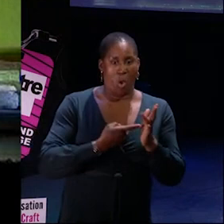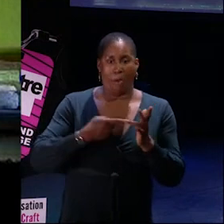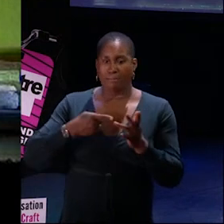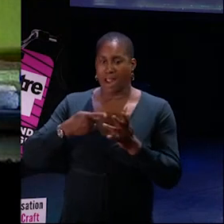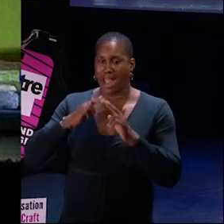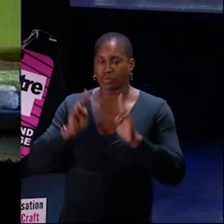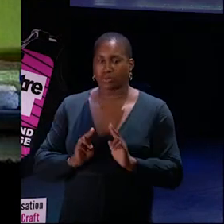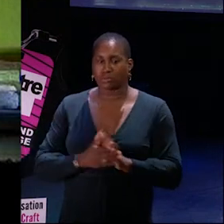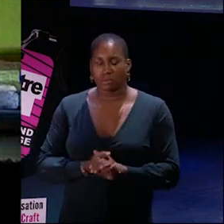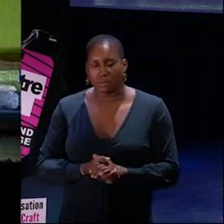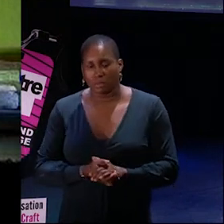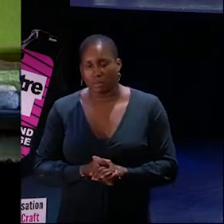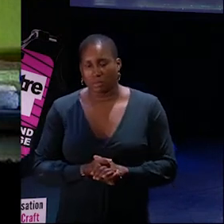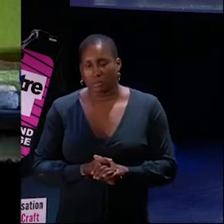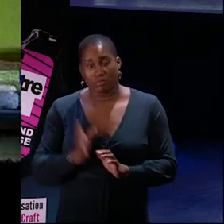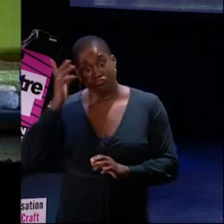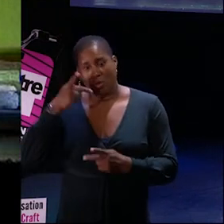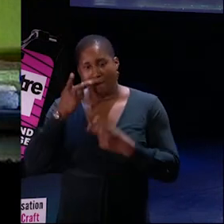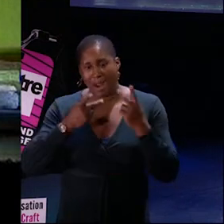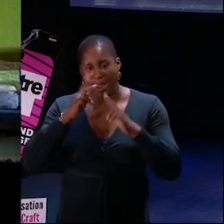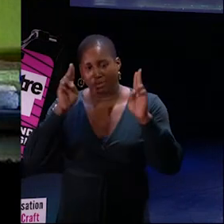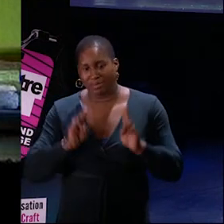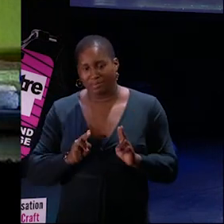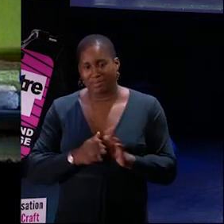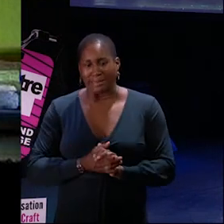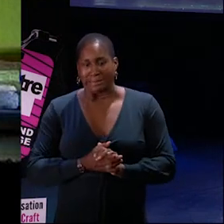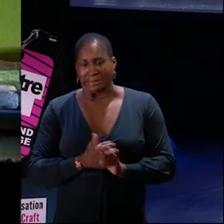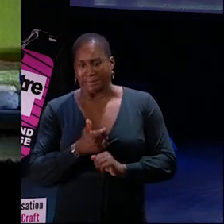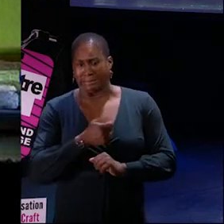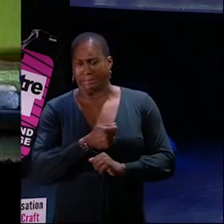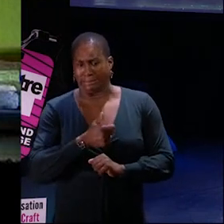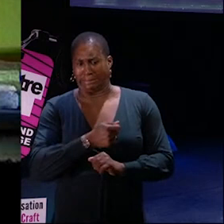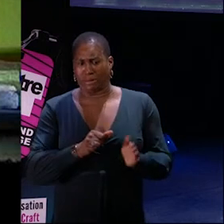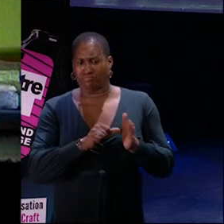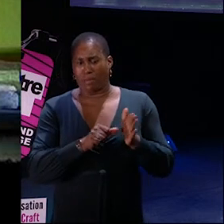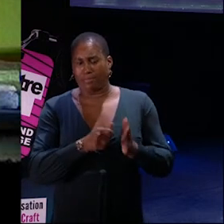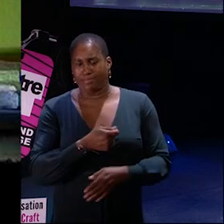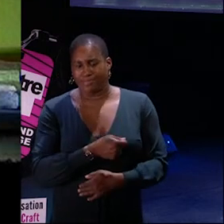This sort of works more smoothly when I can whiz through them.